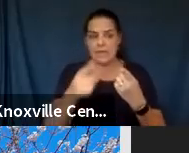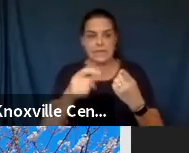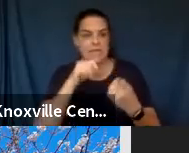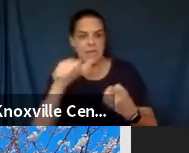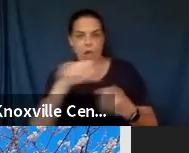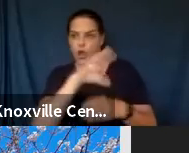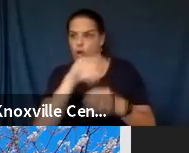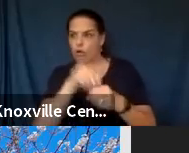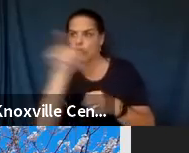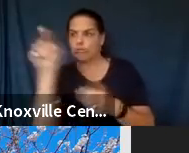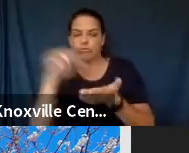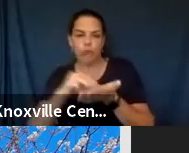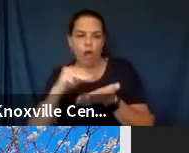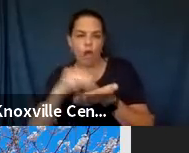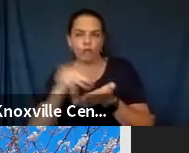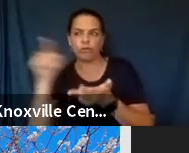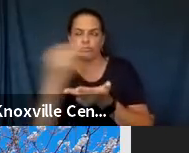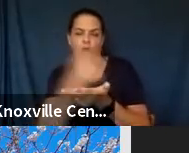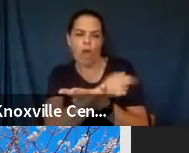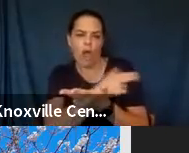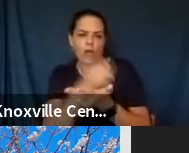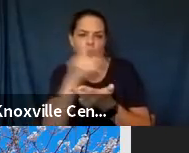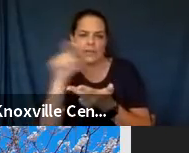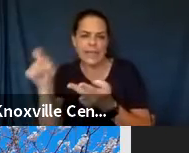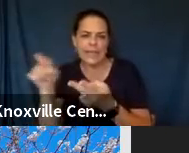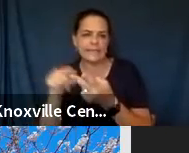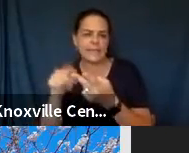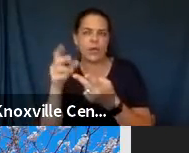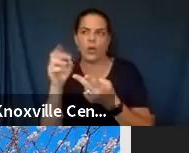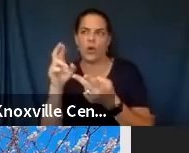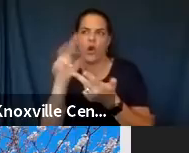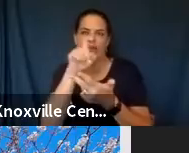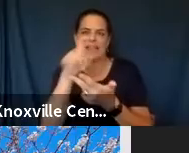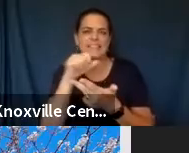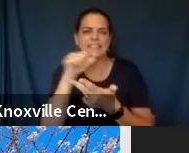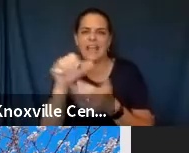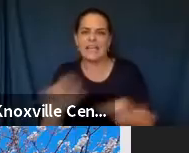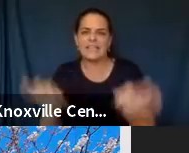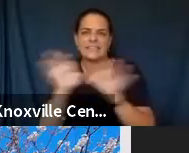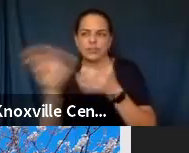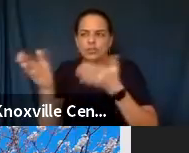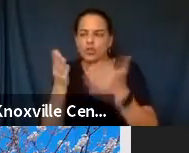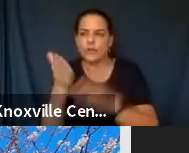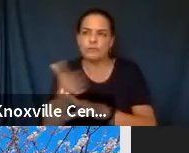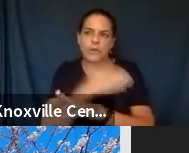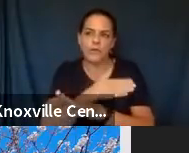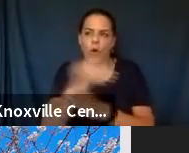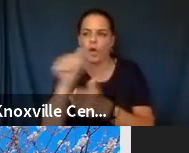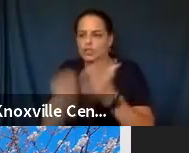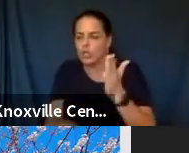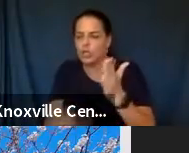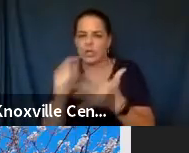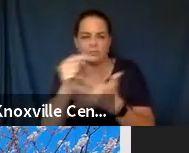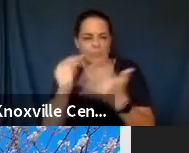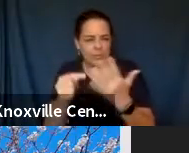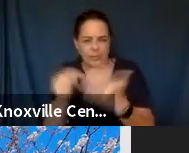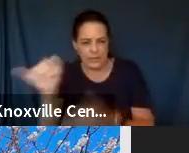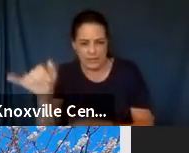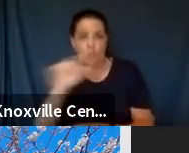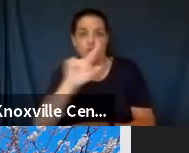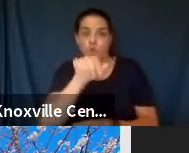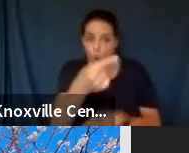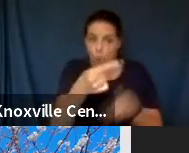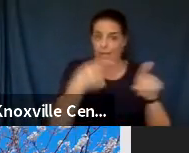labs, hospitals, testing for non-essential services prior to surgery. It's strictly the